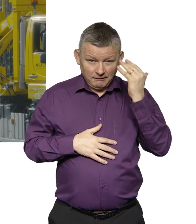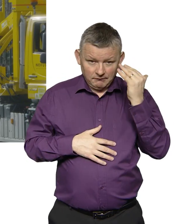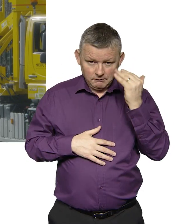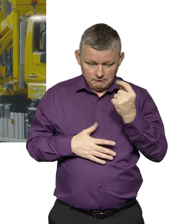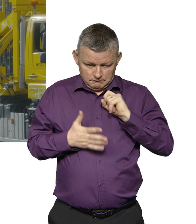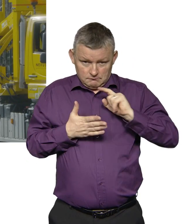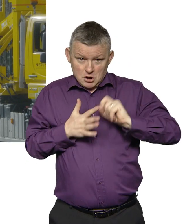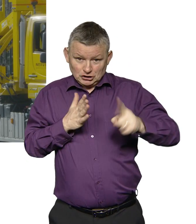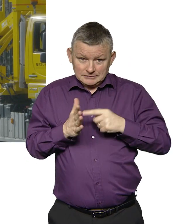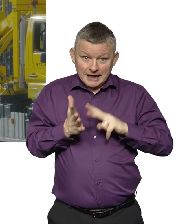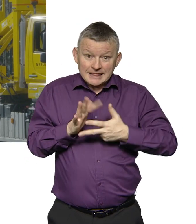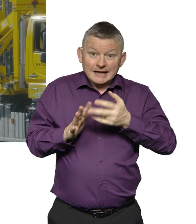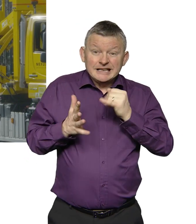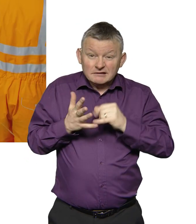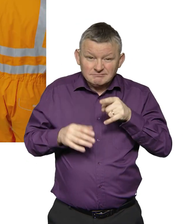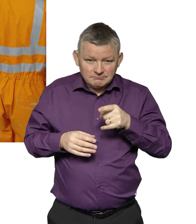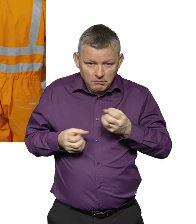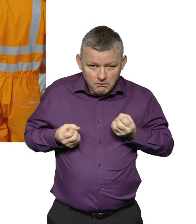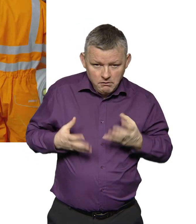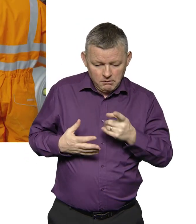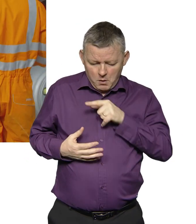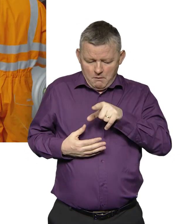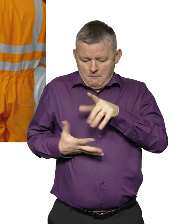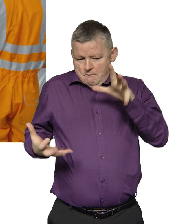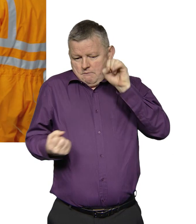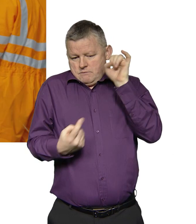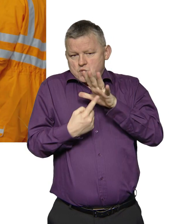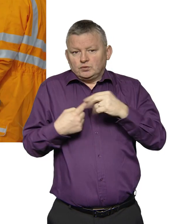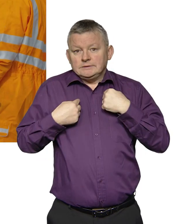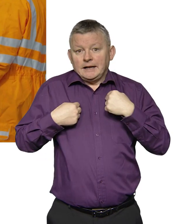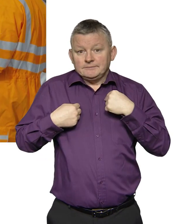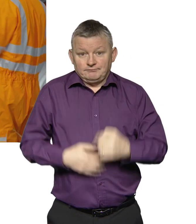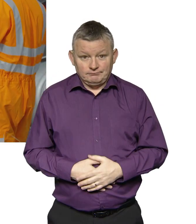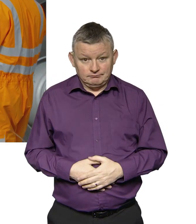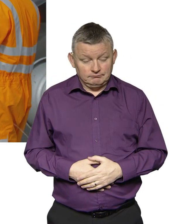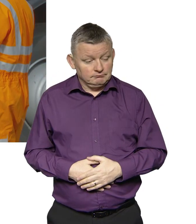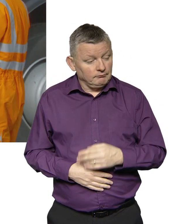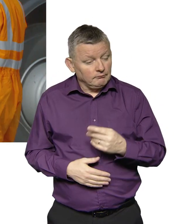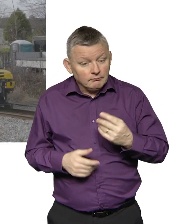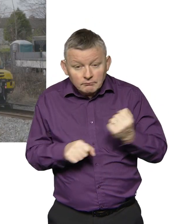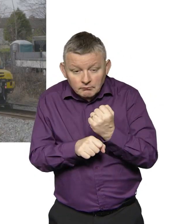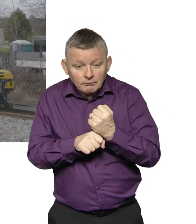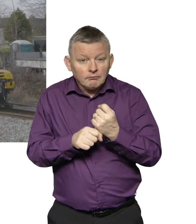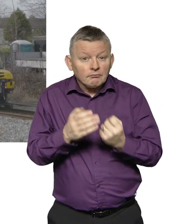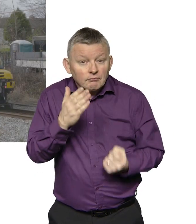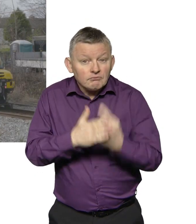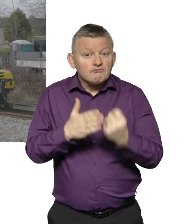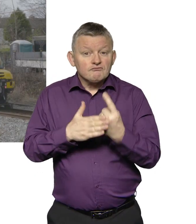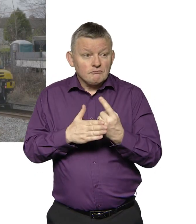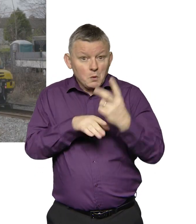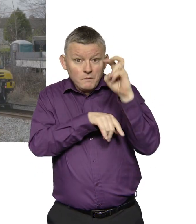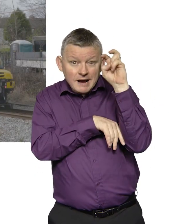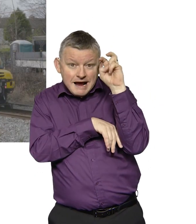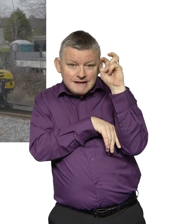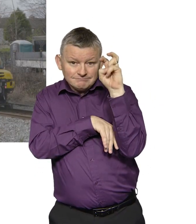of the most complex projects Nexus has undertaken, and it's also one of the most important. The renewal of